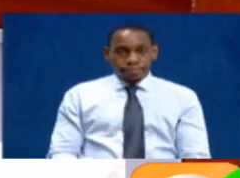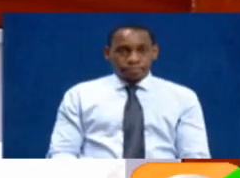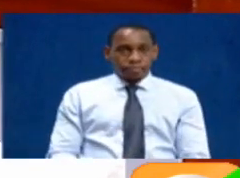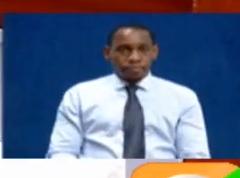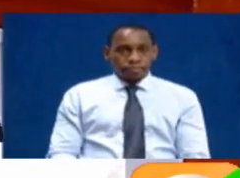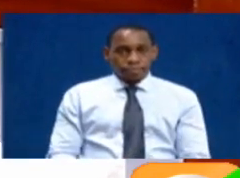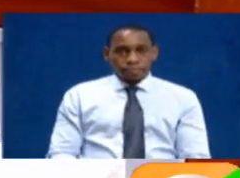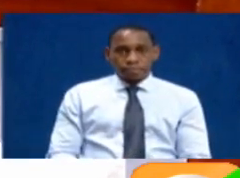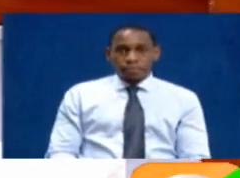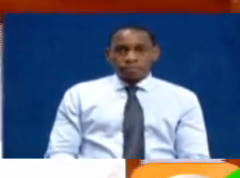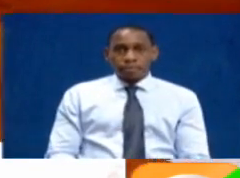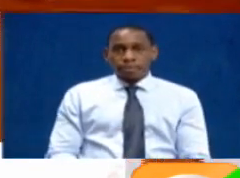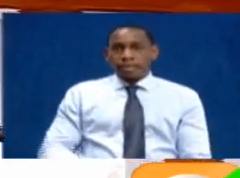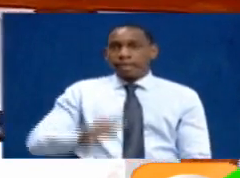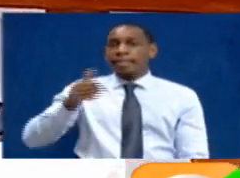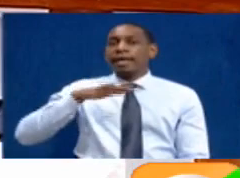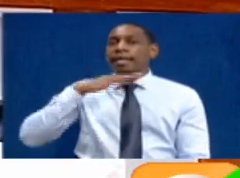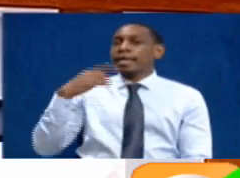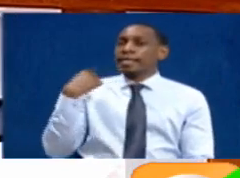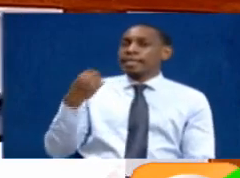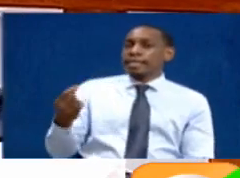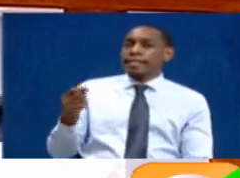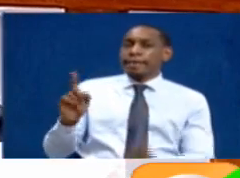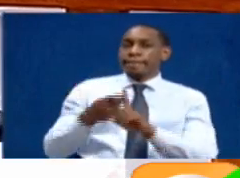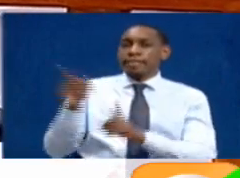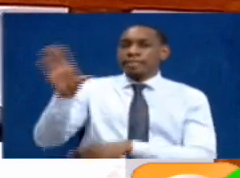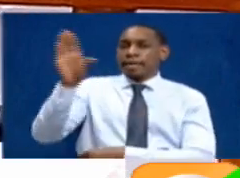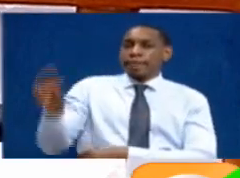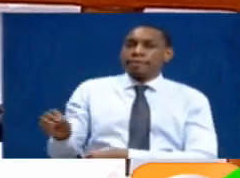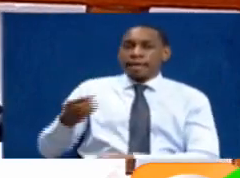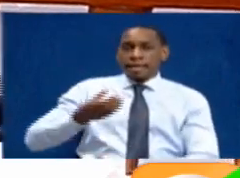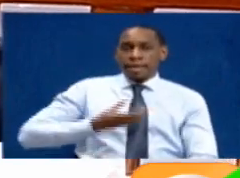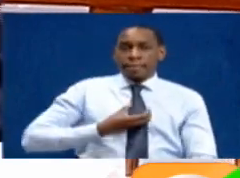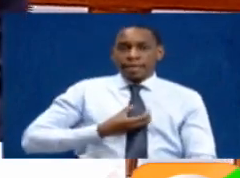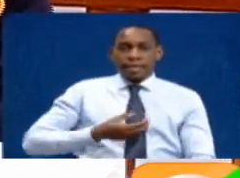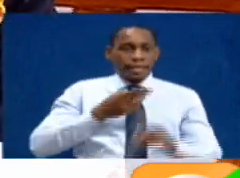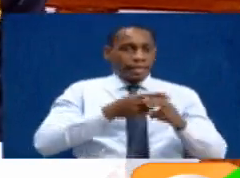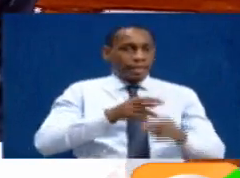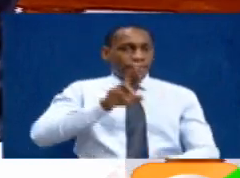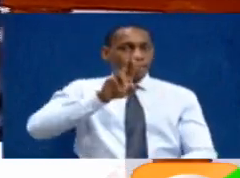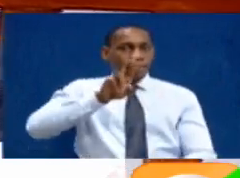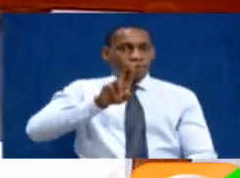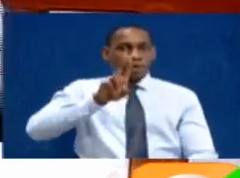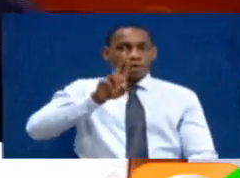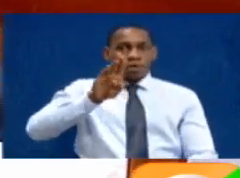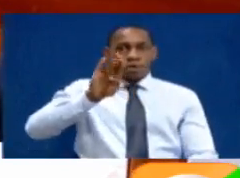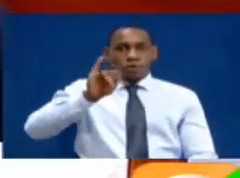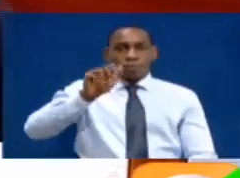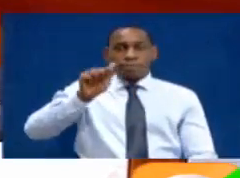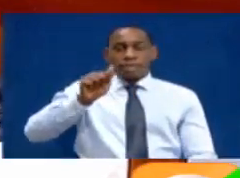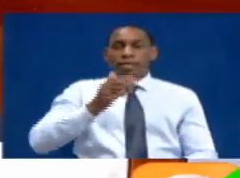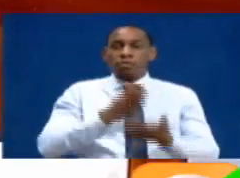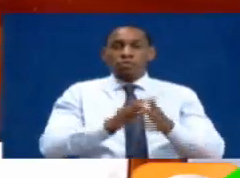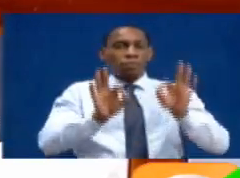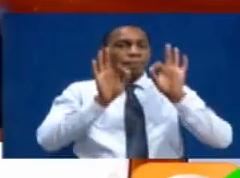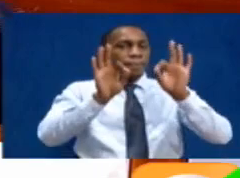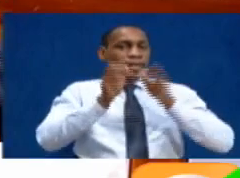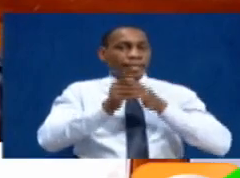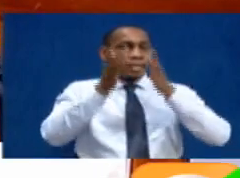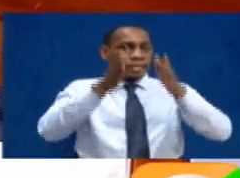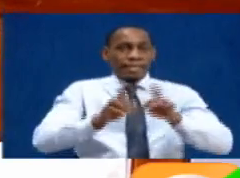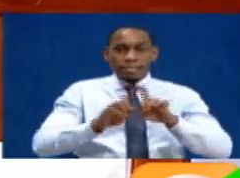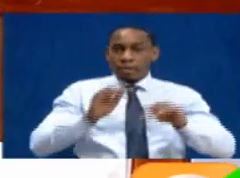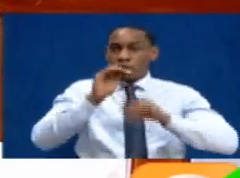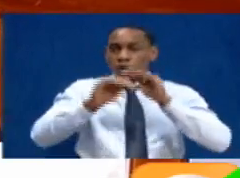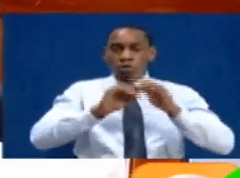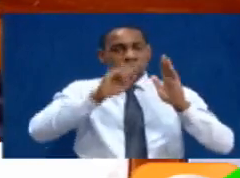Yeah. Huh? The one who died recently, our first African mayor? Yeah, Rubia. Charles Rubia. Mm. These were brilliant leaders, but